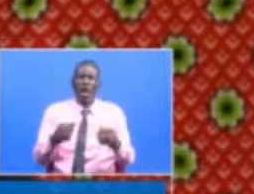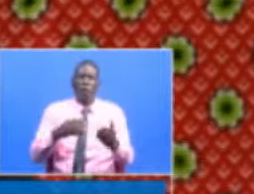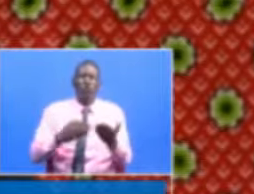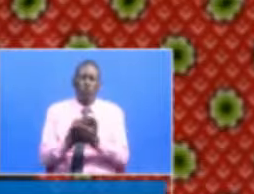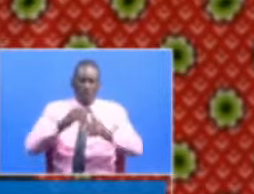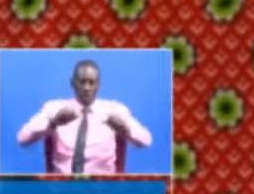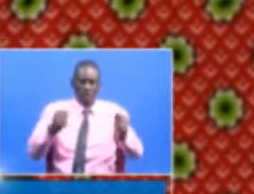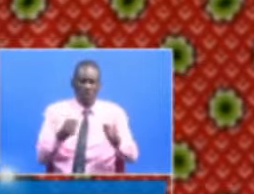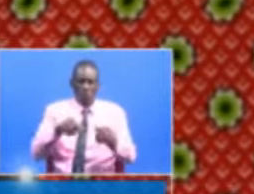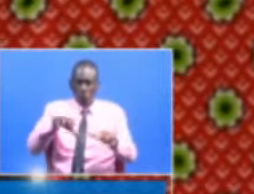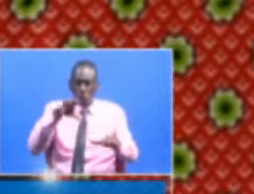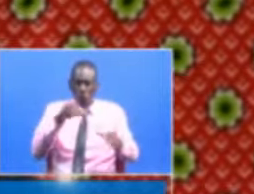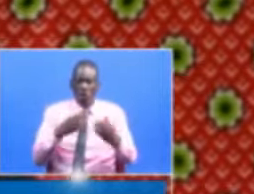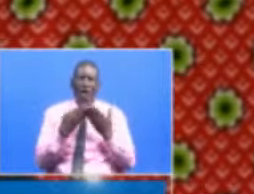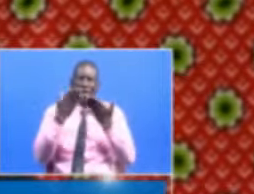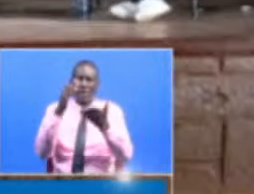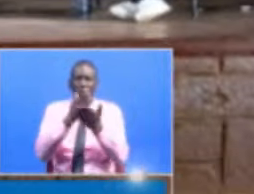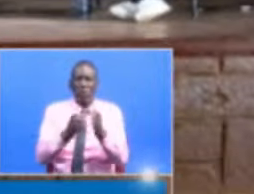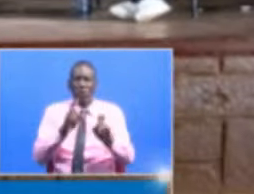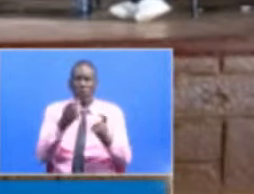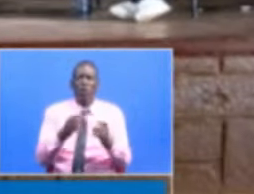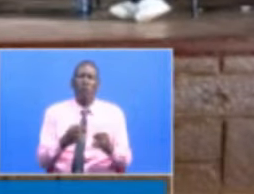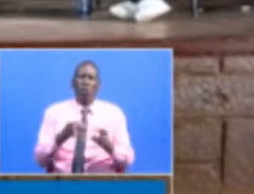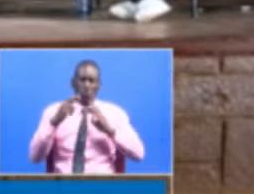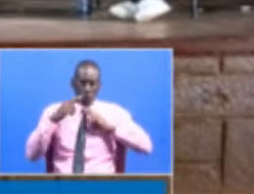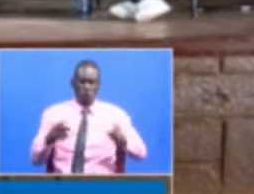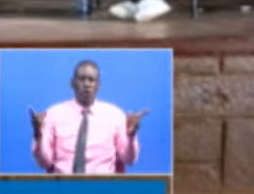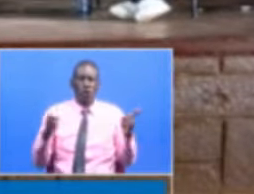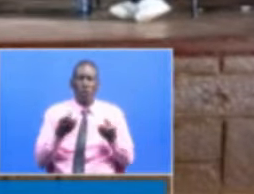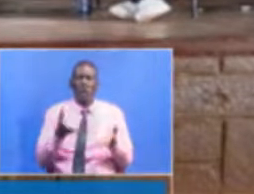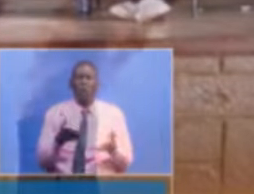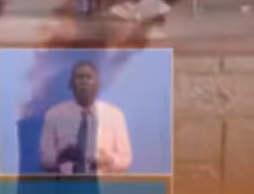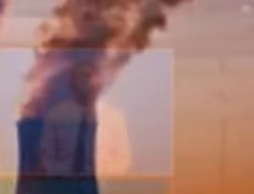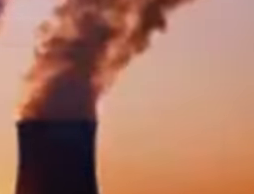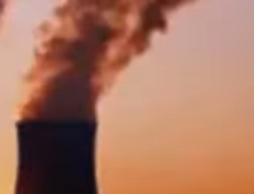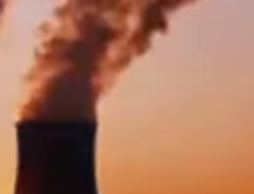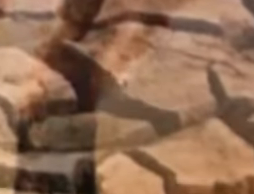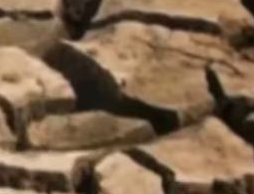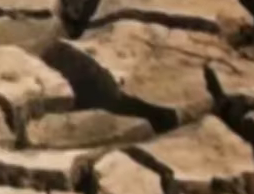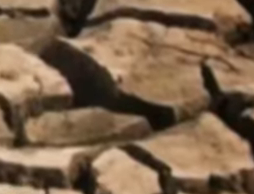them, but we'll be right back after this break. Do not go away.